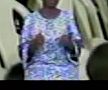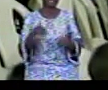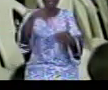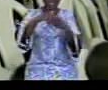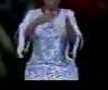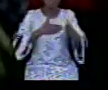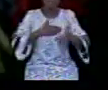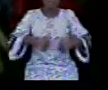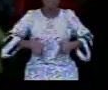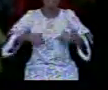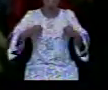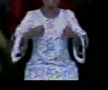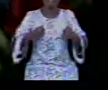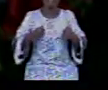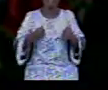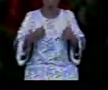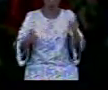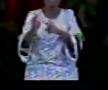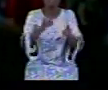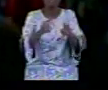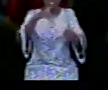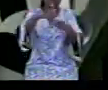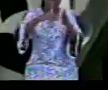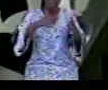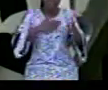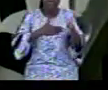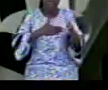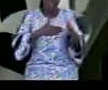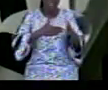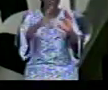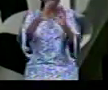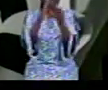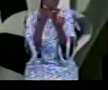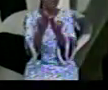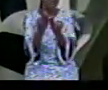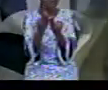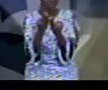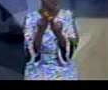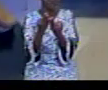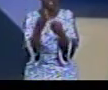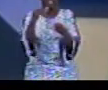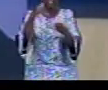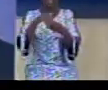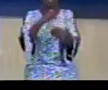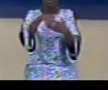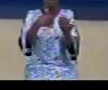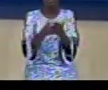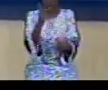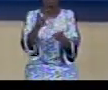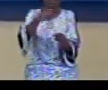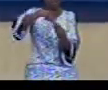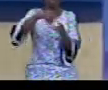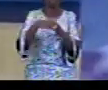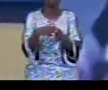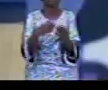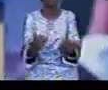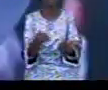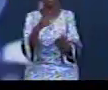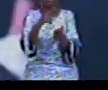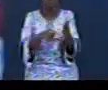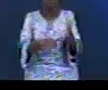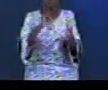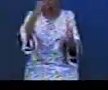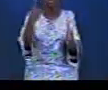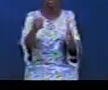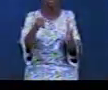life, in my family, in all the people around me. What's the purpose? It says, who